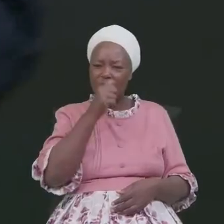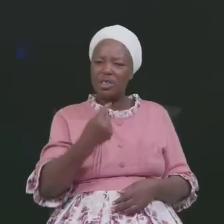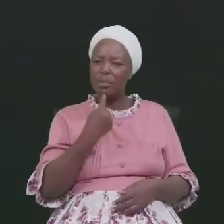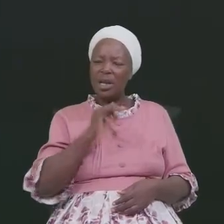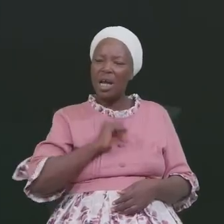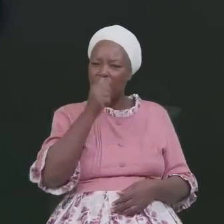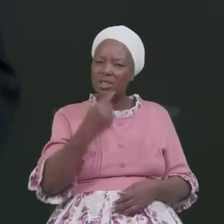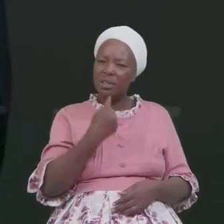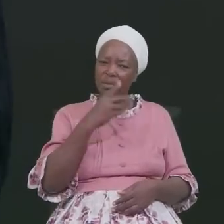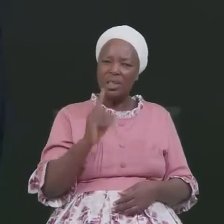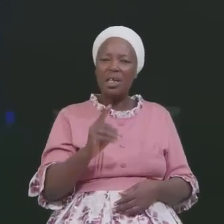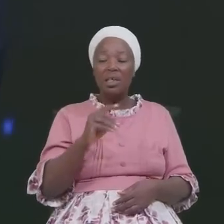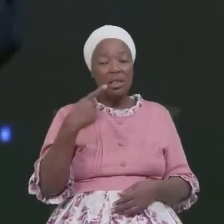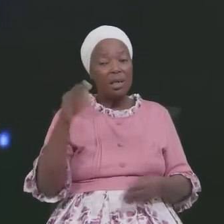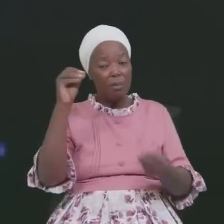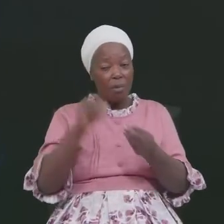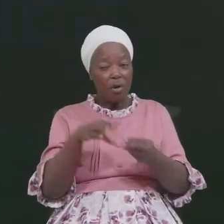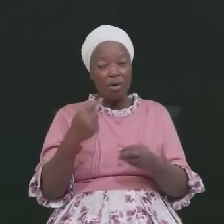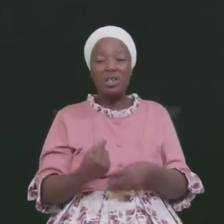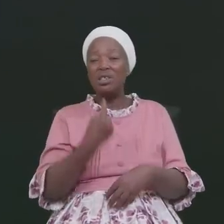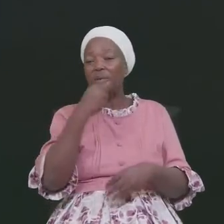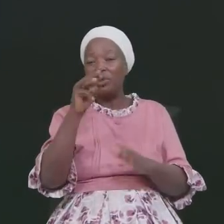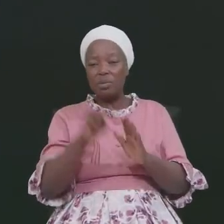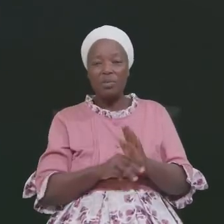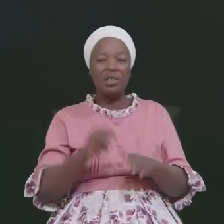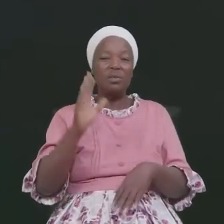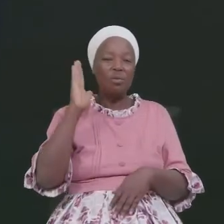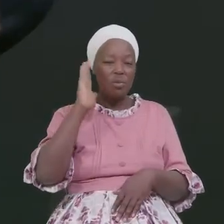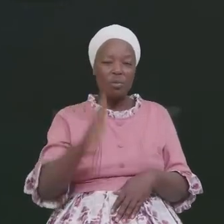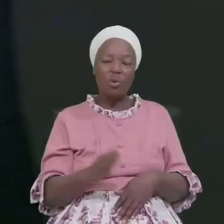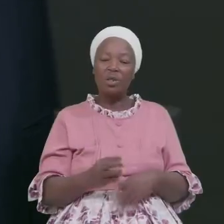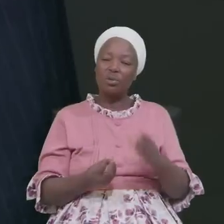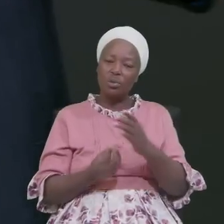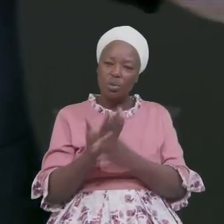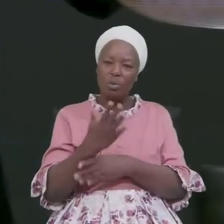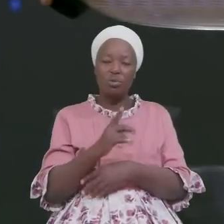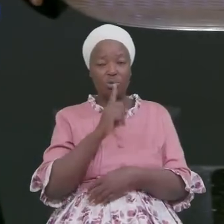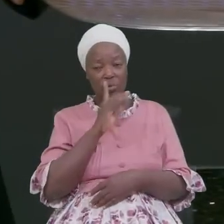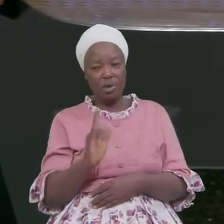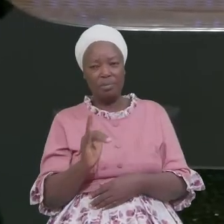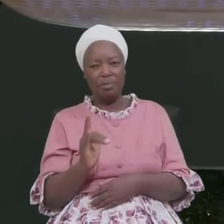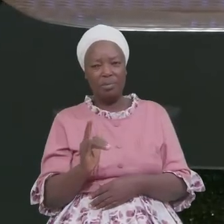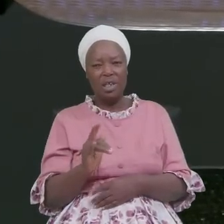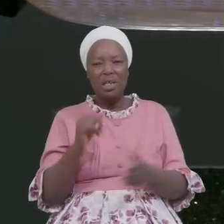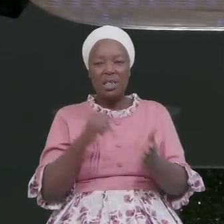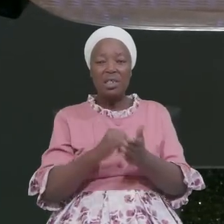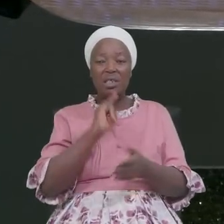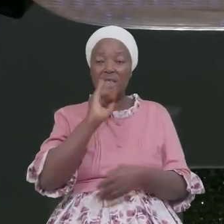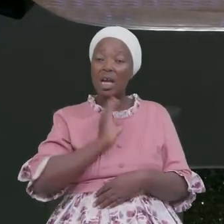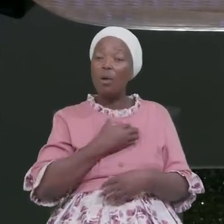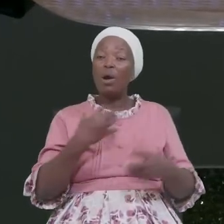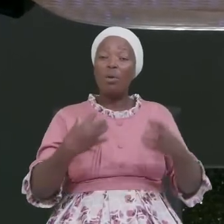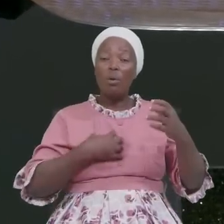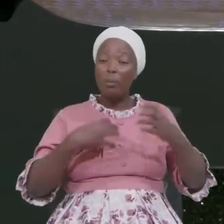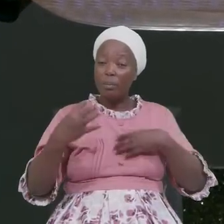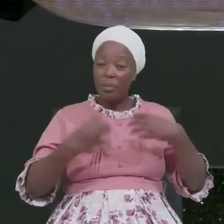I am disappointed. The more the disappointment will grow. Actually, it's our complaint